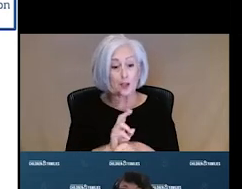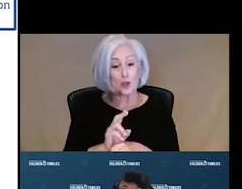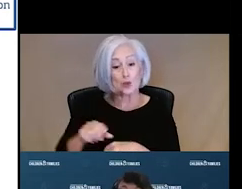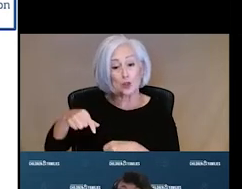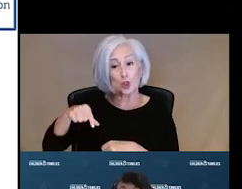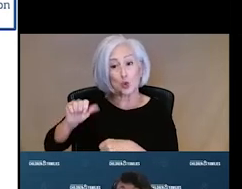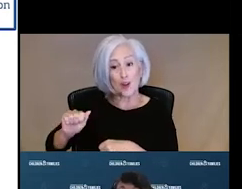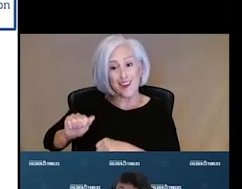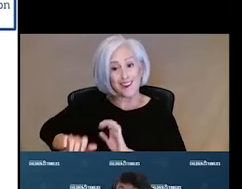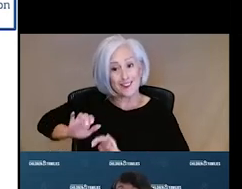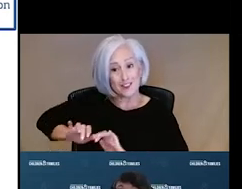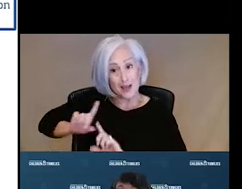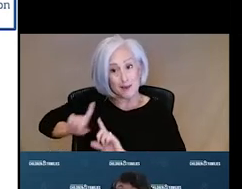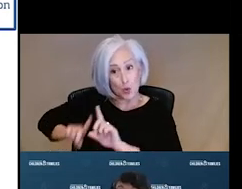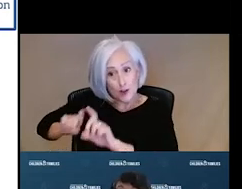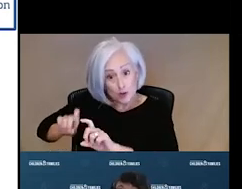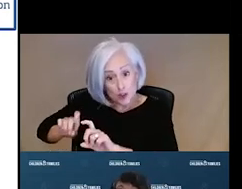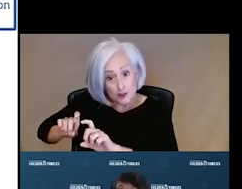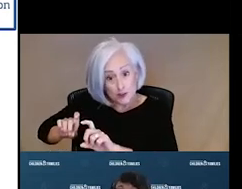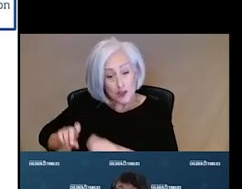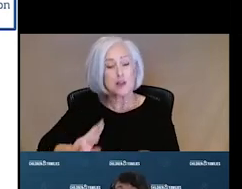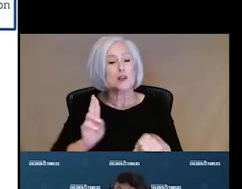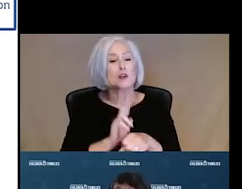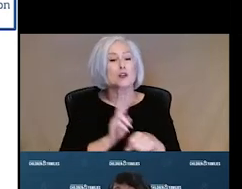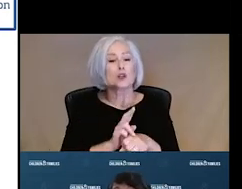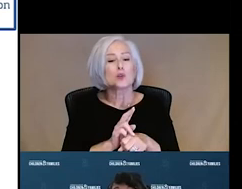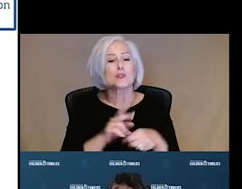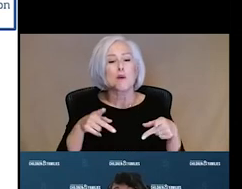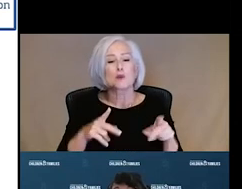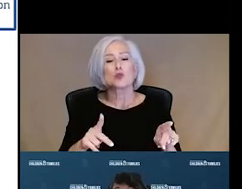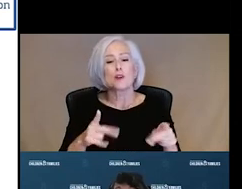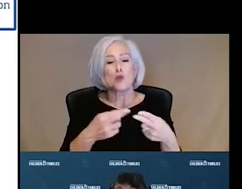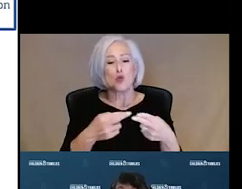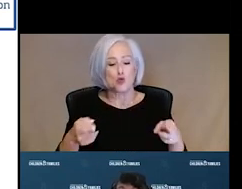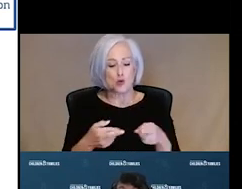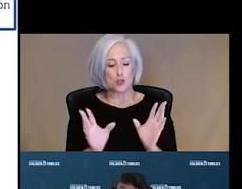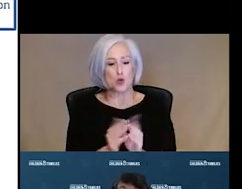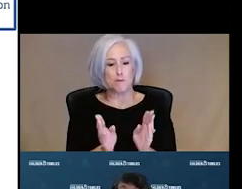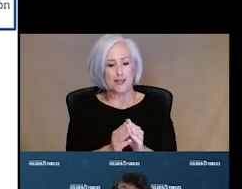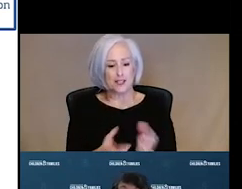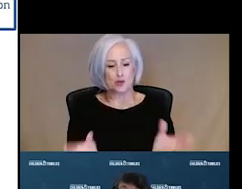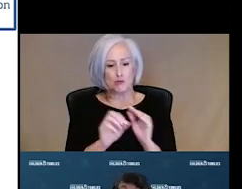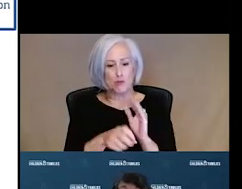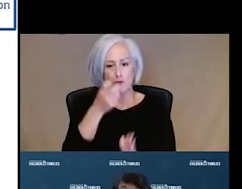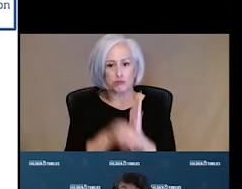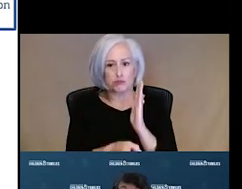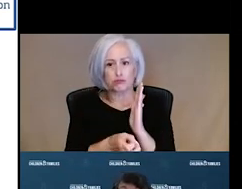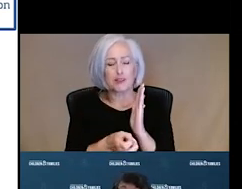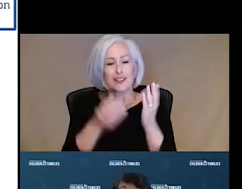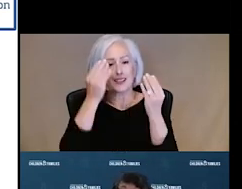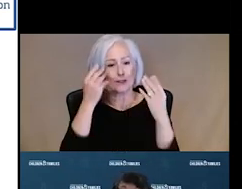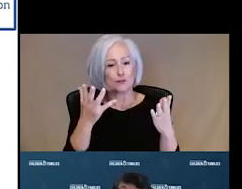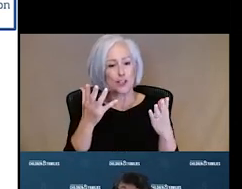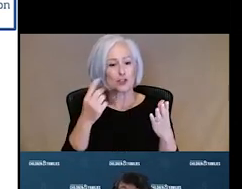but we're also using the opportunity in regional meetings to dive into different sections of this training that you'd like to learn more about or